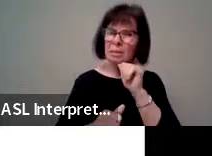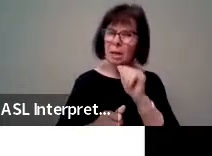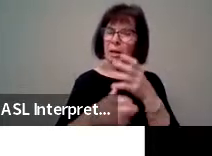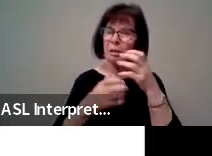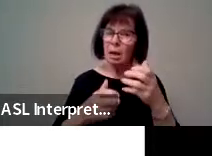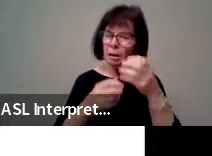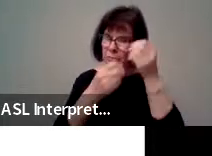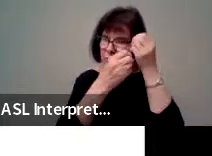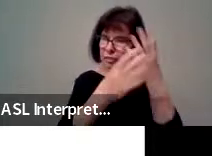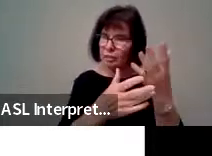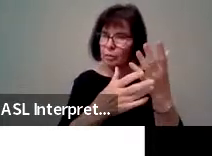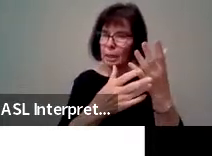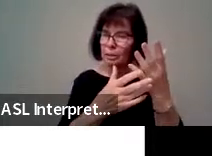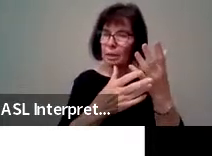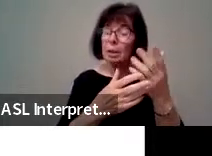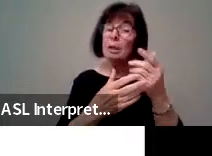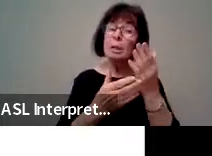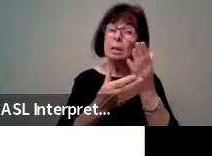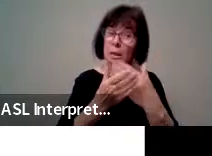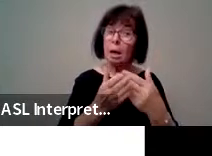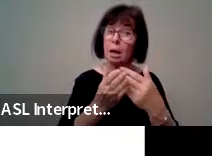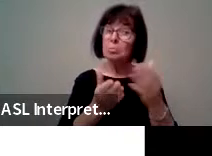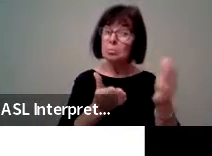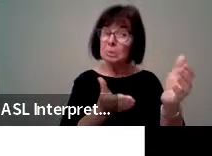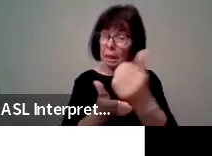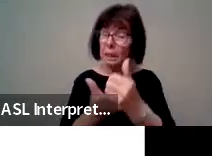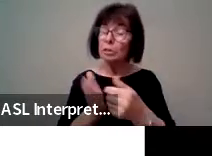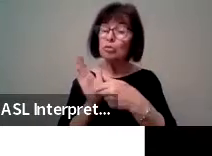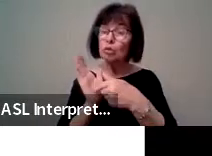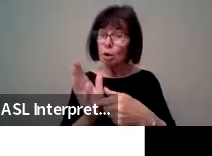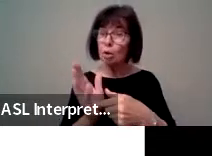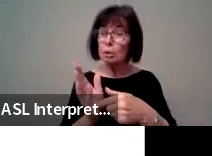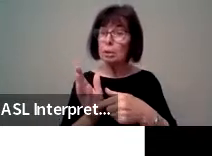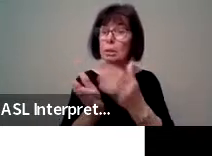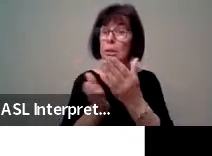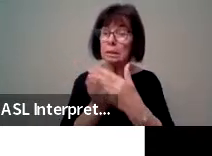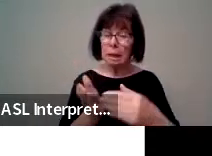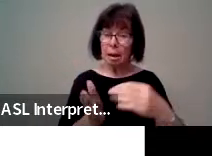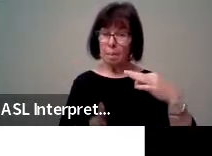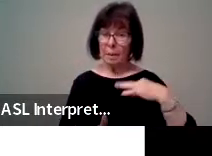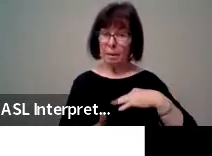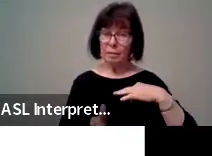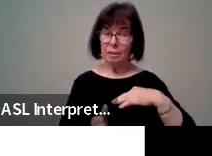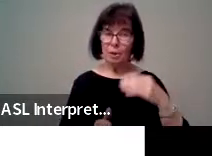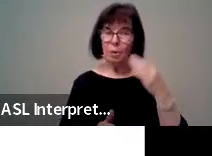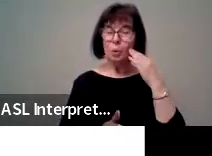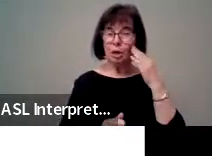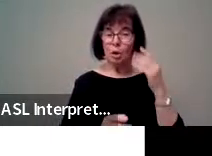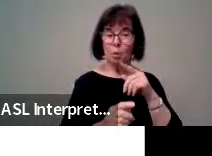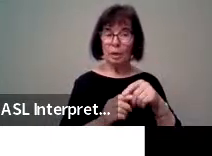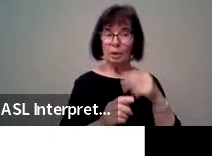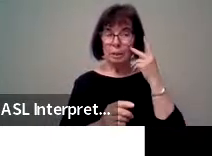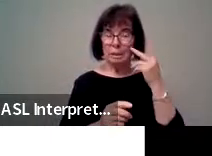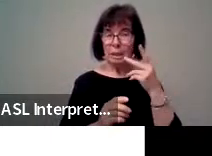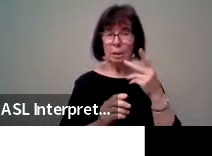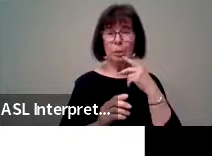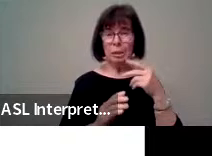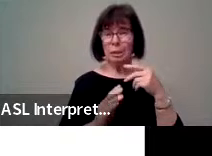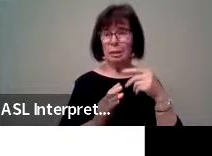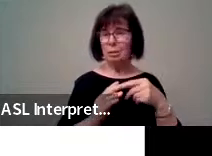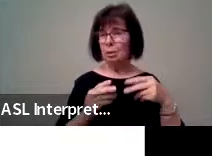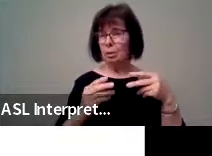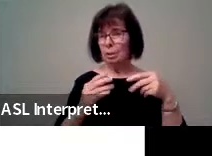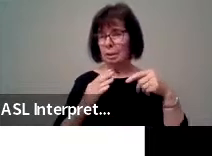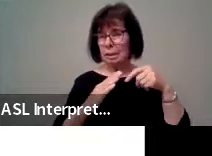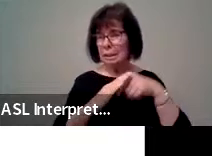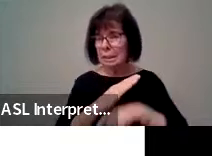data showing some benefit. We do know that when we see severe disease in vaccinated people, which is